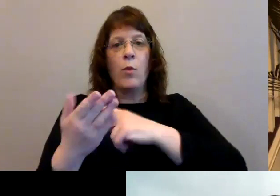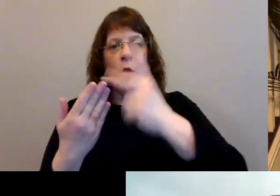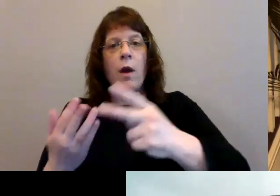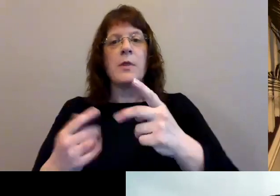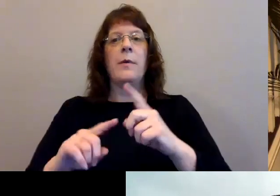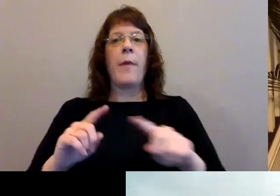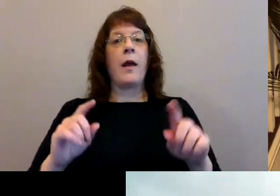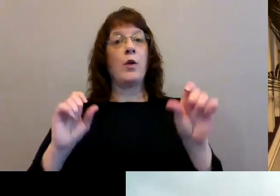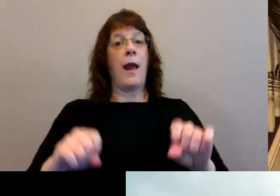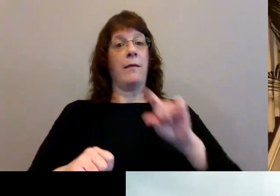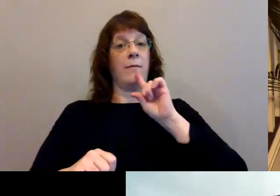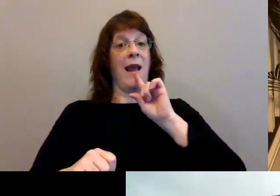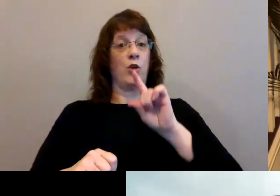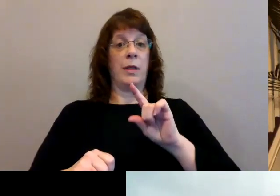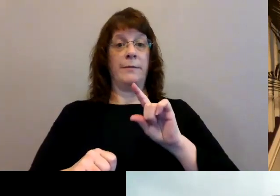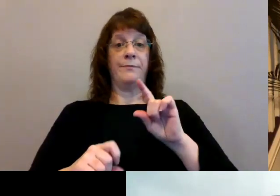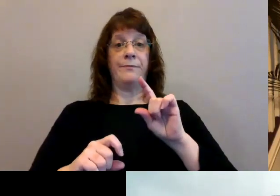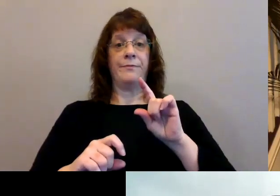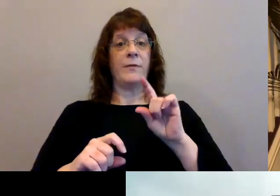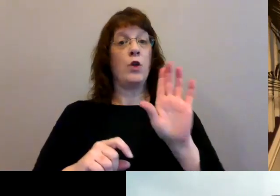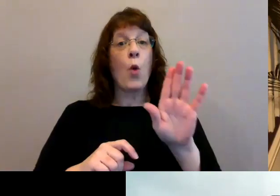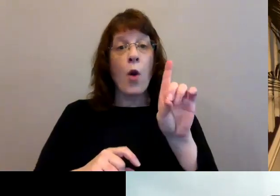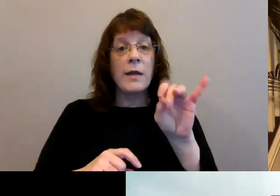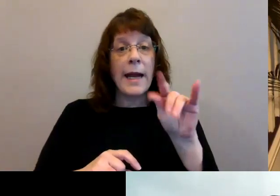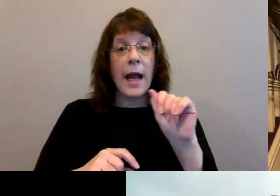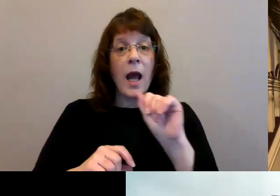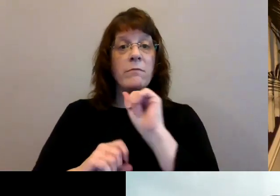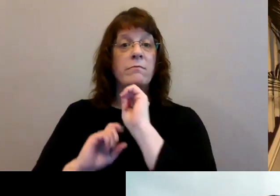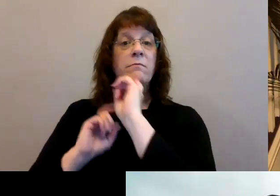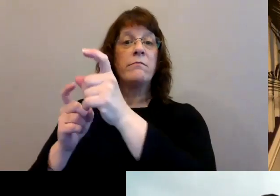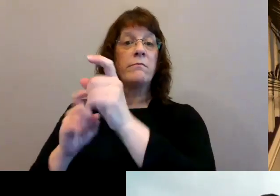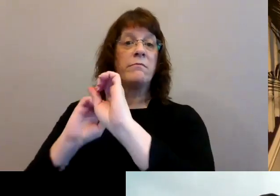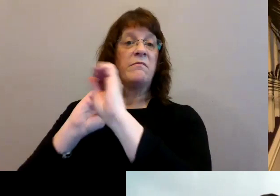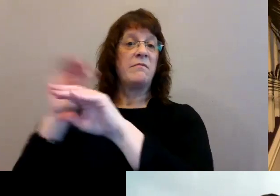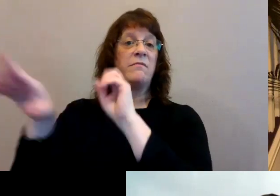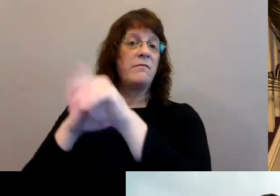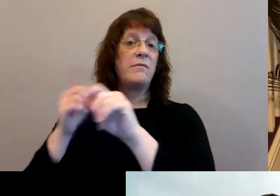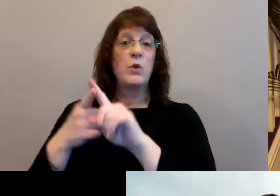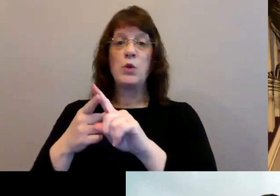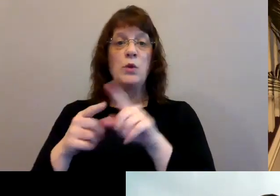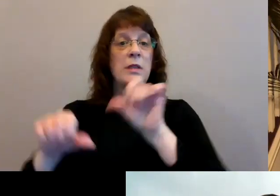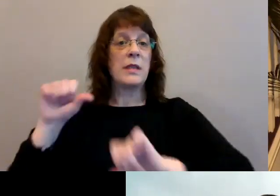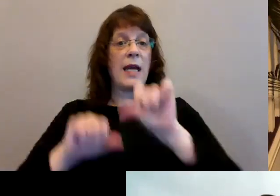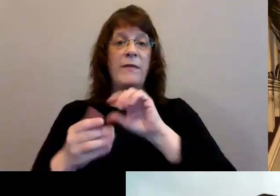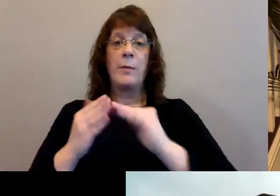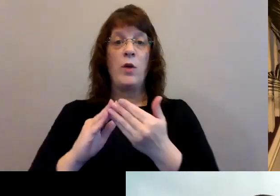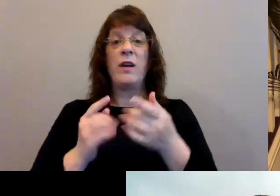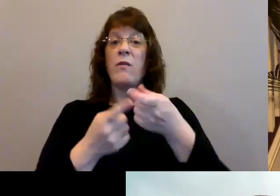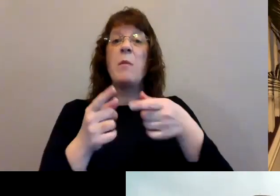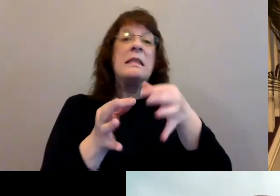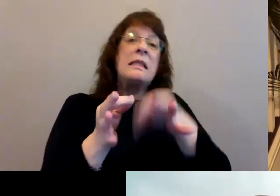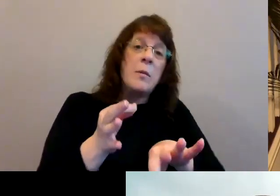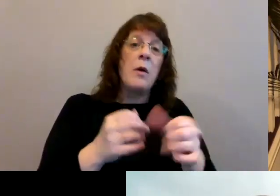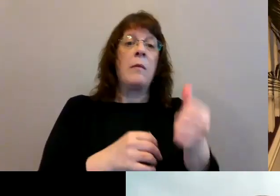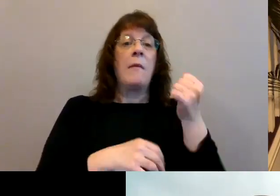where you can actually contribute data to the scientific community by just doing simple observation in your backyard. Now, if